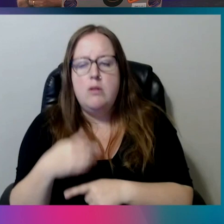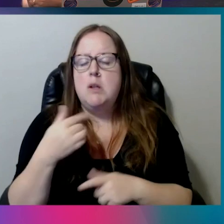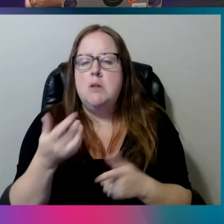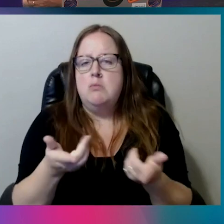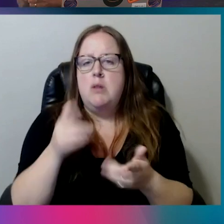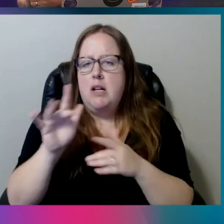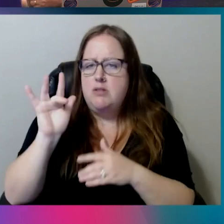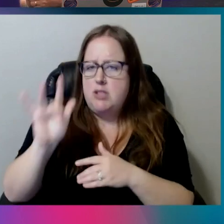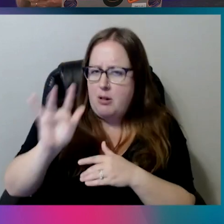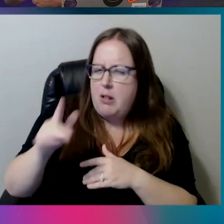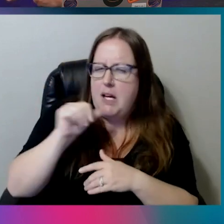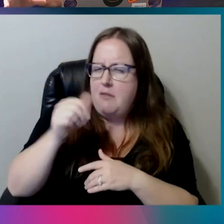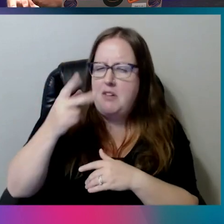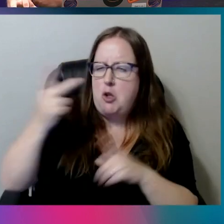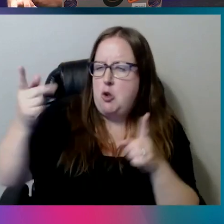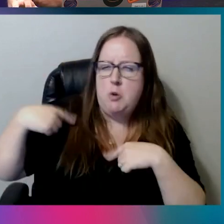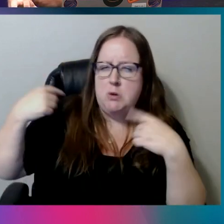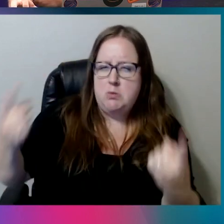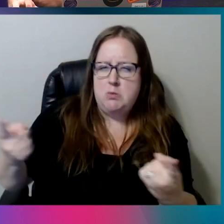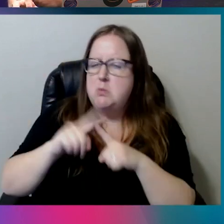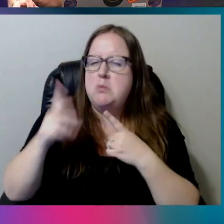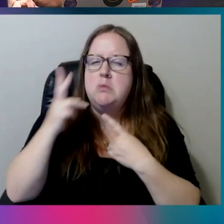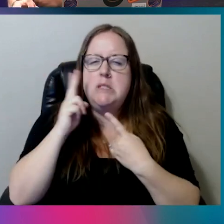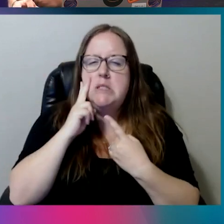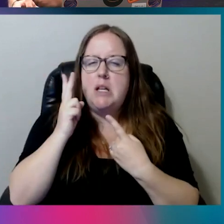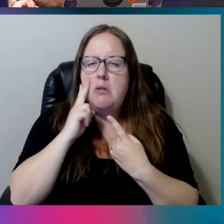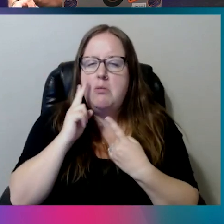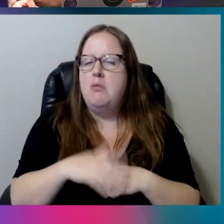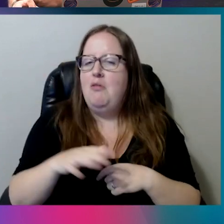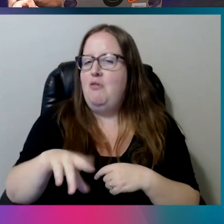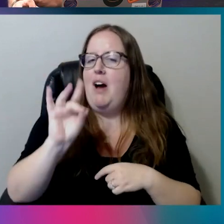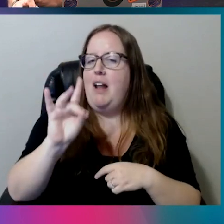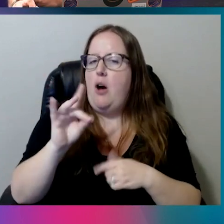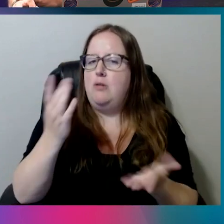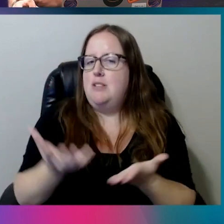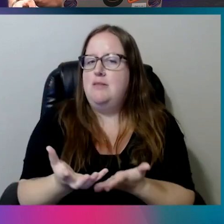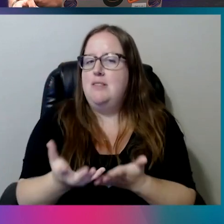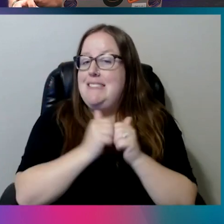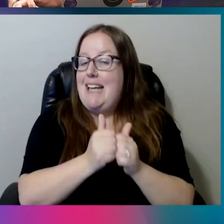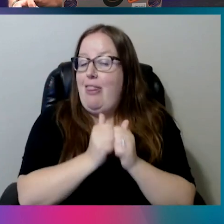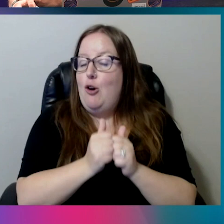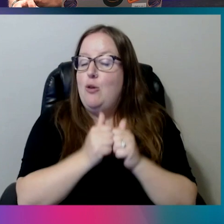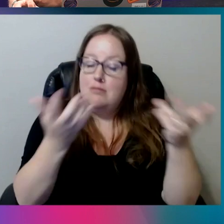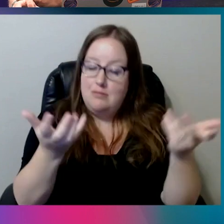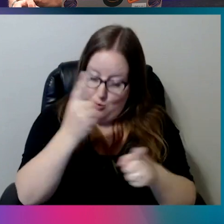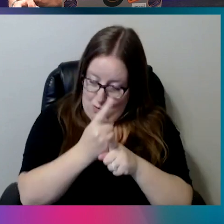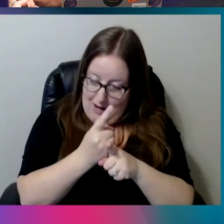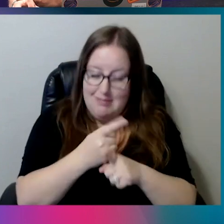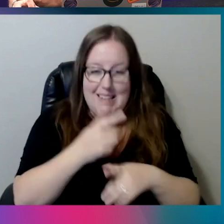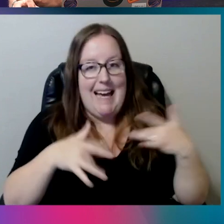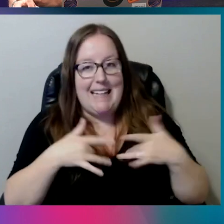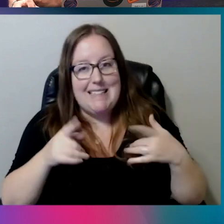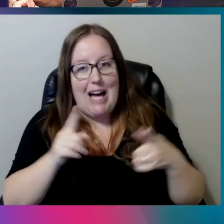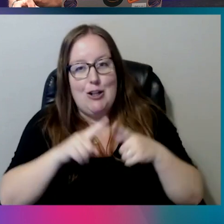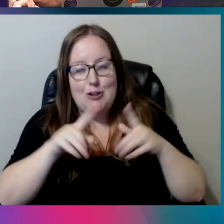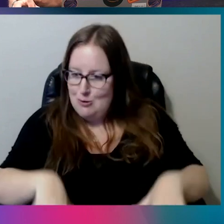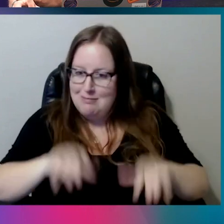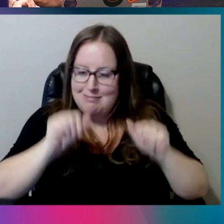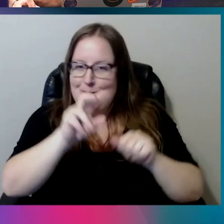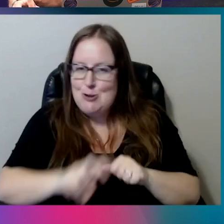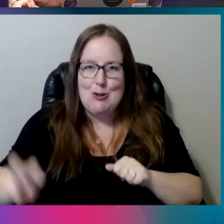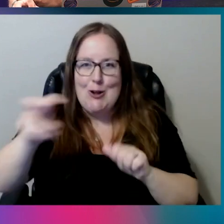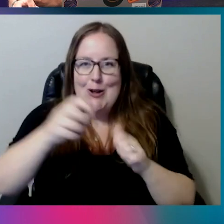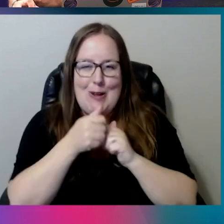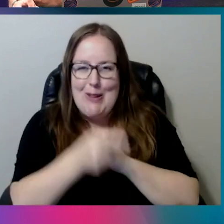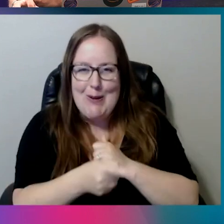haven't used it for a while. But let's just see. Find out together. We will find out together. Excited to take this adventure with you. Oh, I can do an